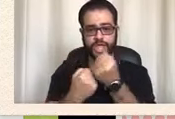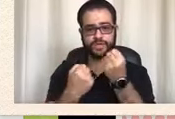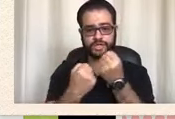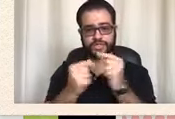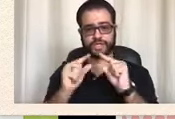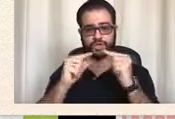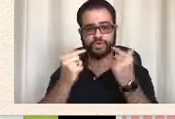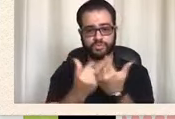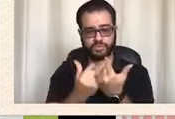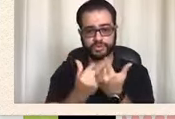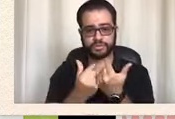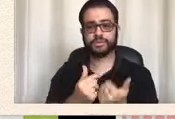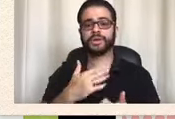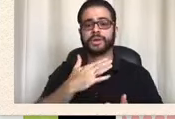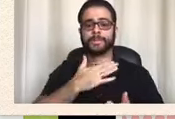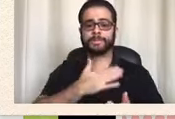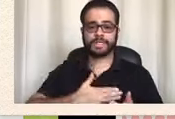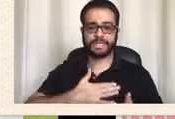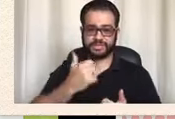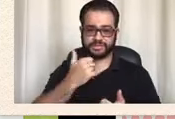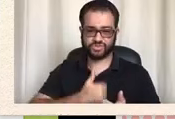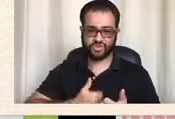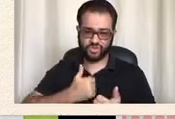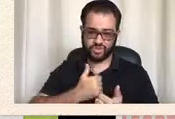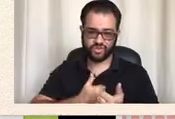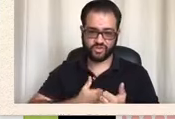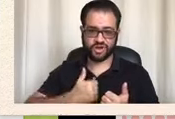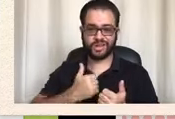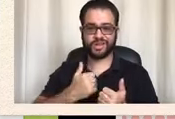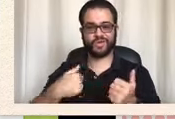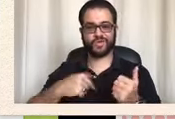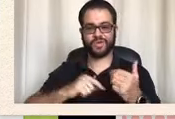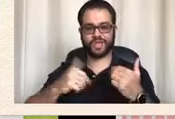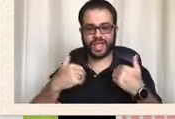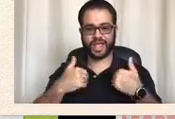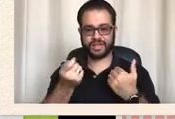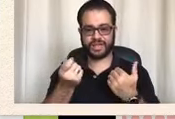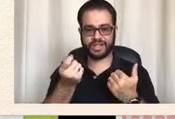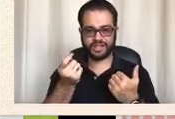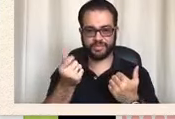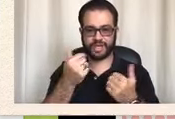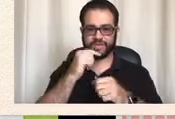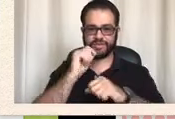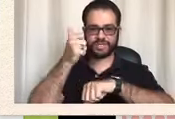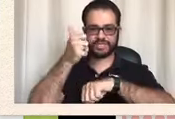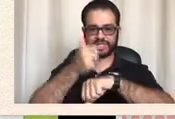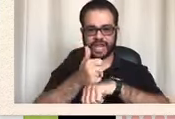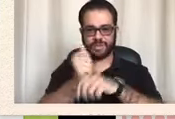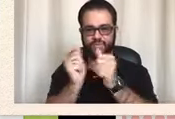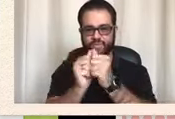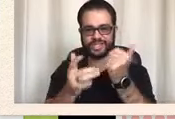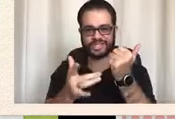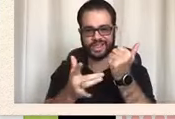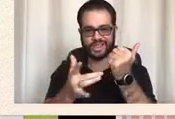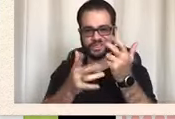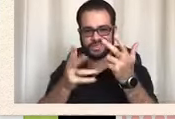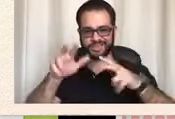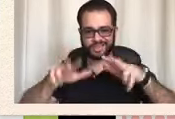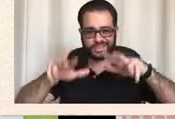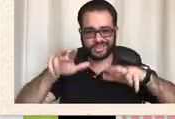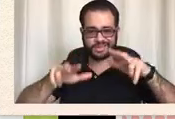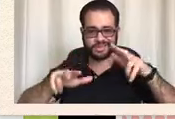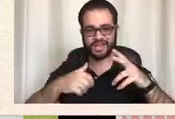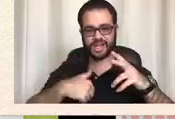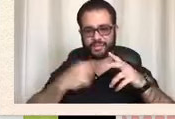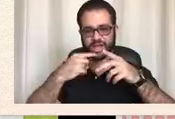Please forgive me, first of all. We have a bit of a setup here with technology. I'm having to look back